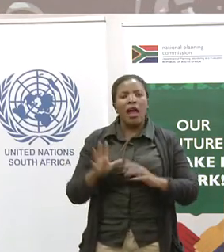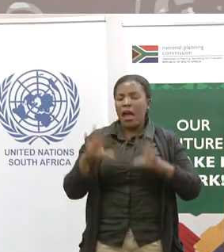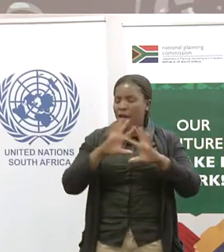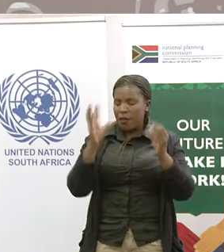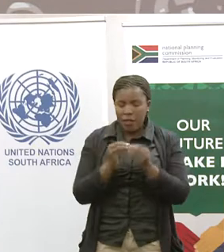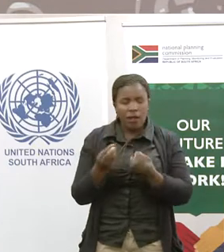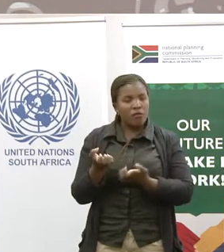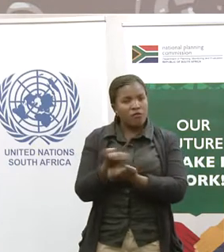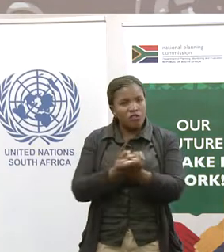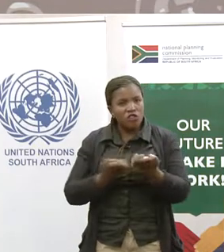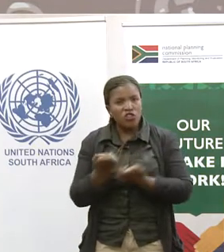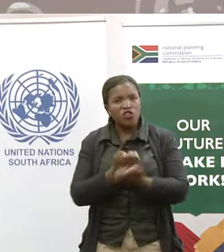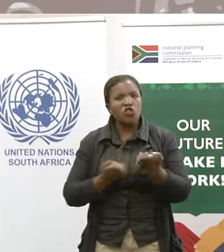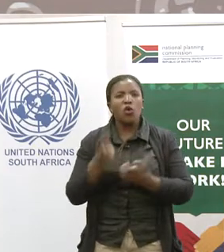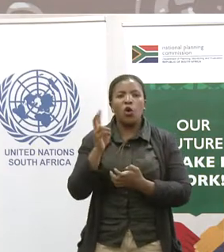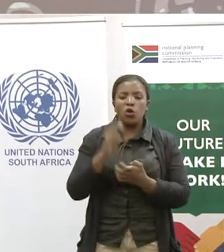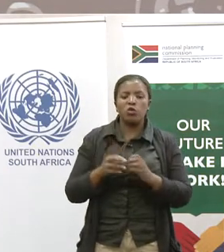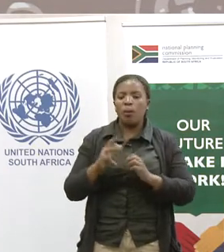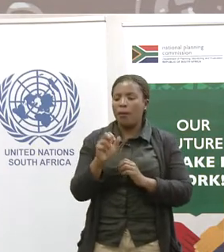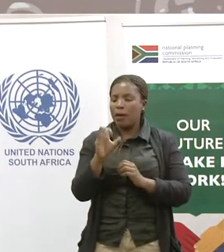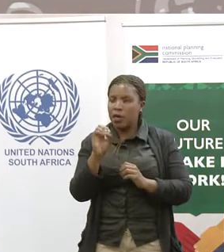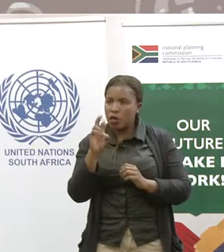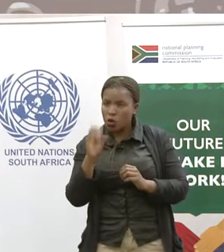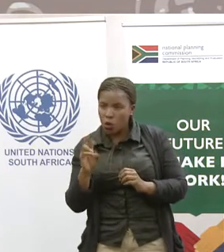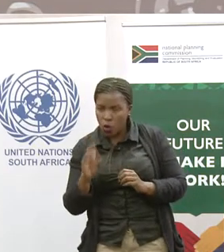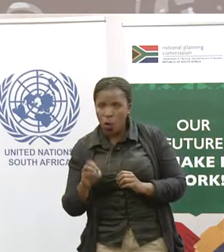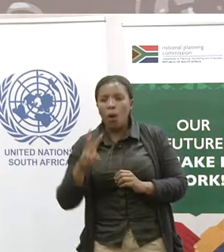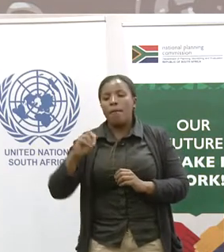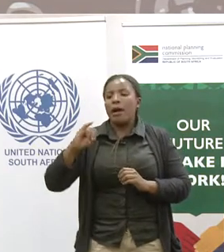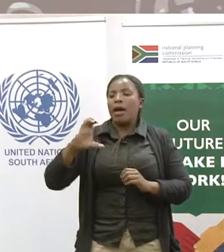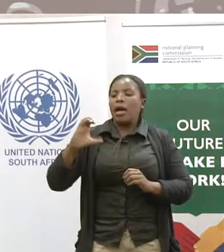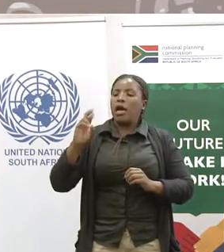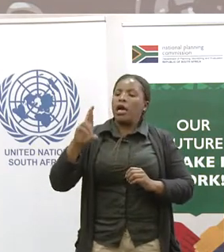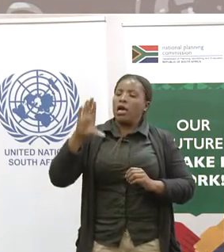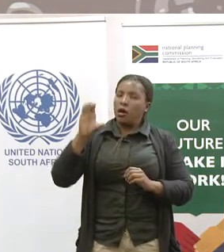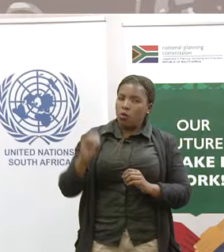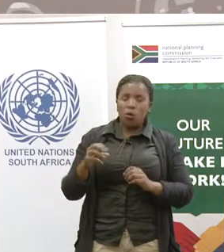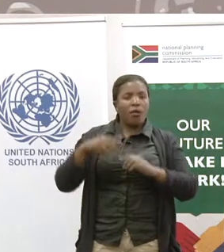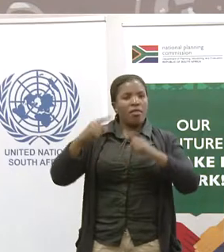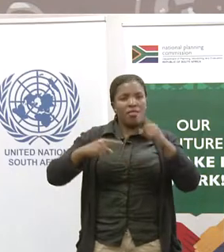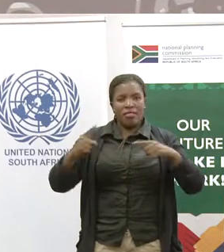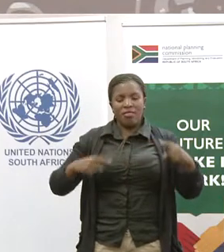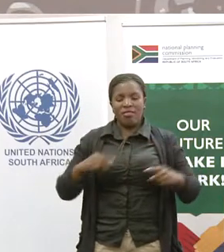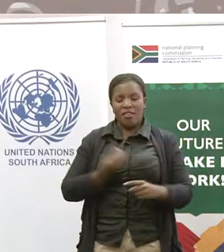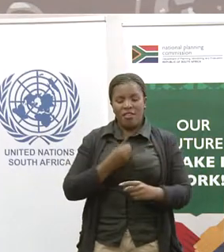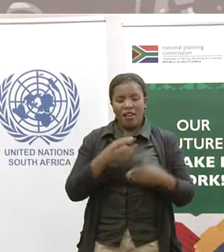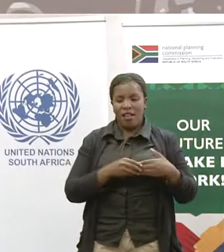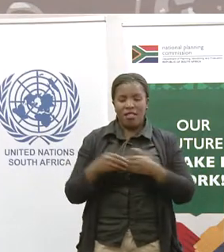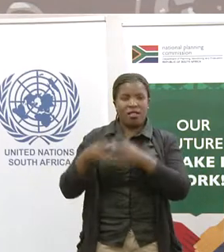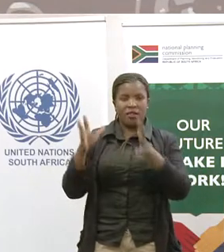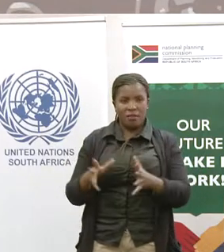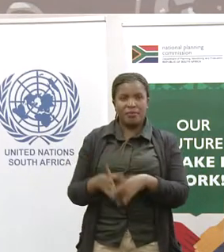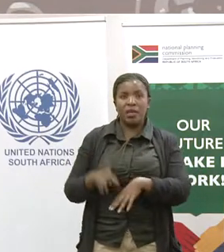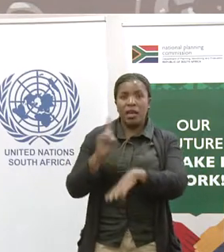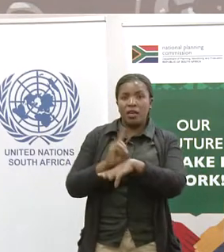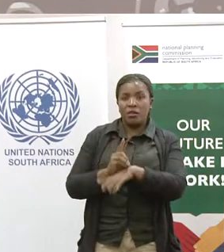and development issues at the micro and macro levels make her one of Africa's most persuasive young leaders. Dr.